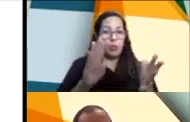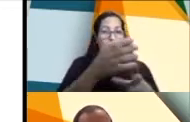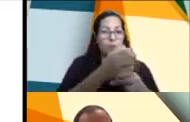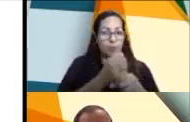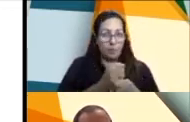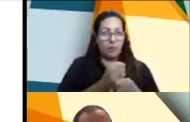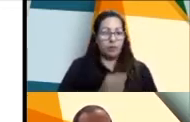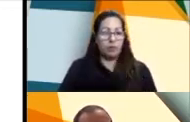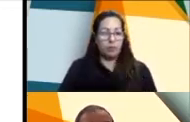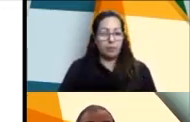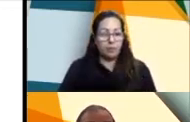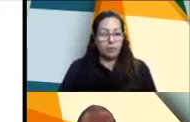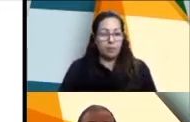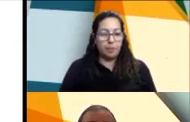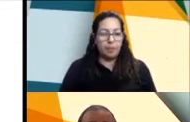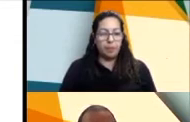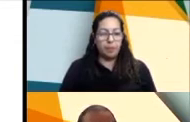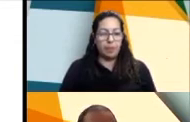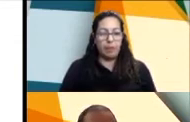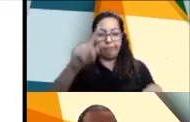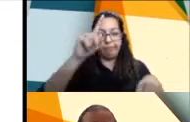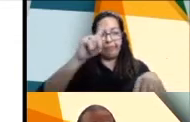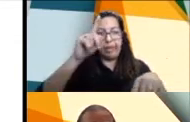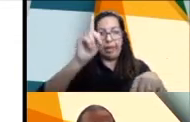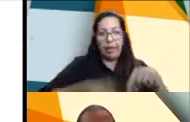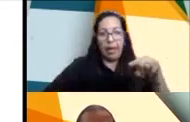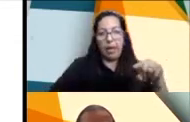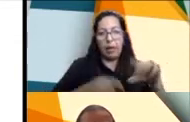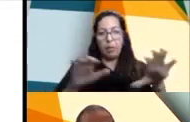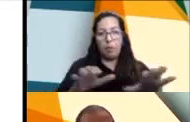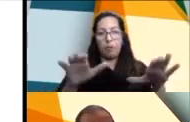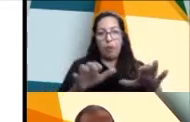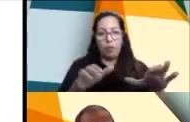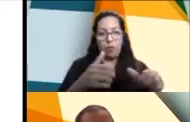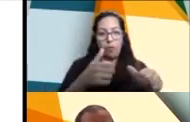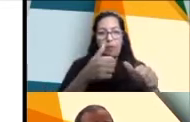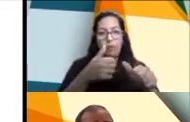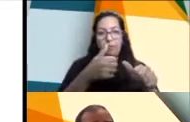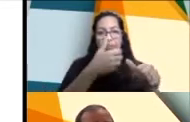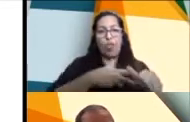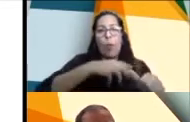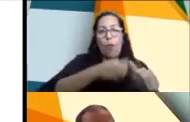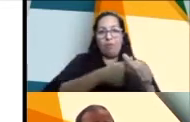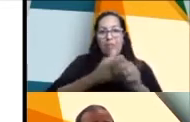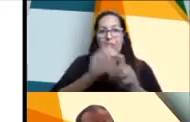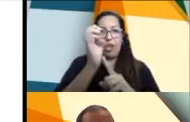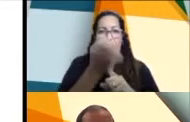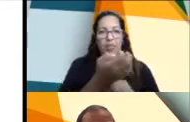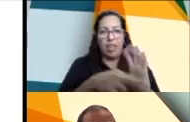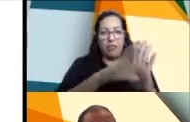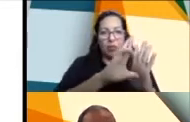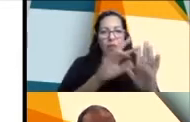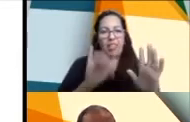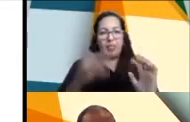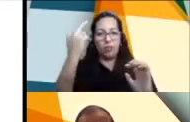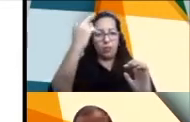be unable to perform their own environmental review. So that's why we included